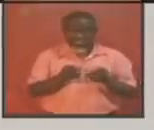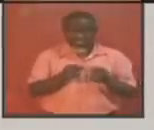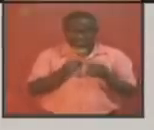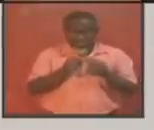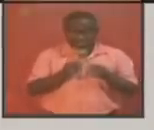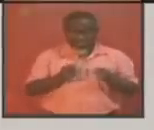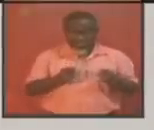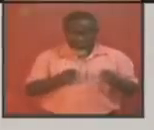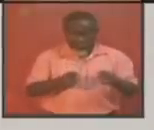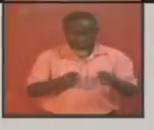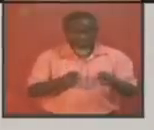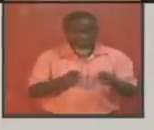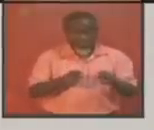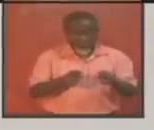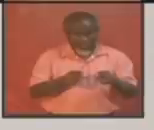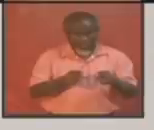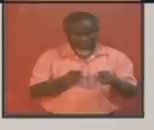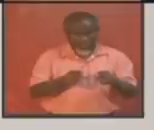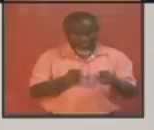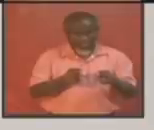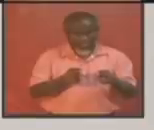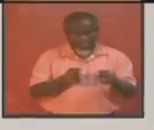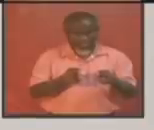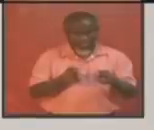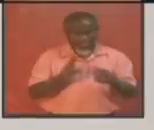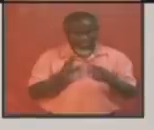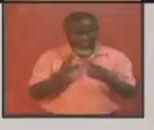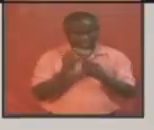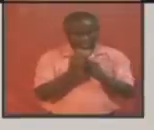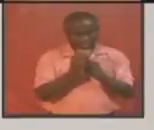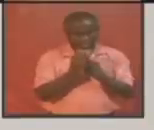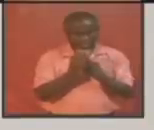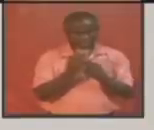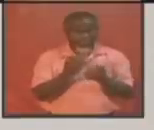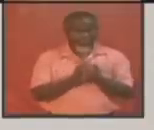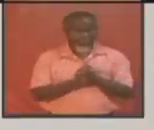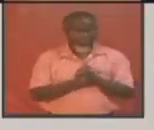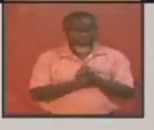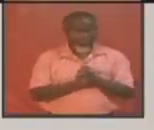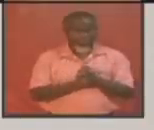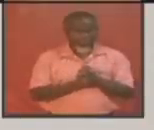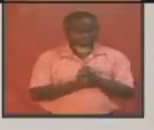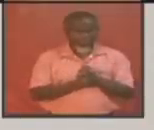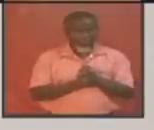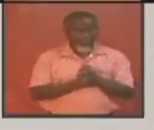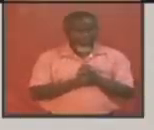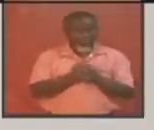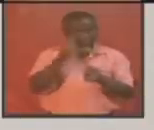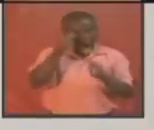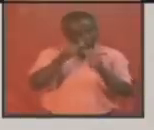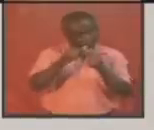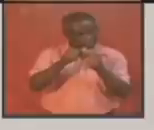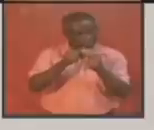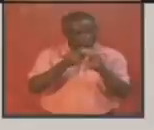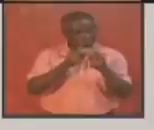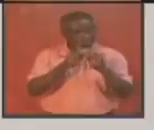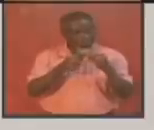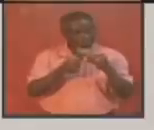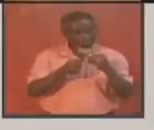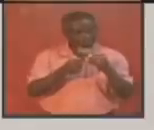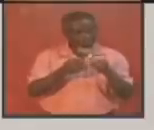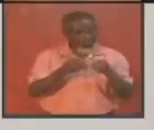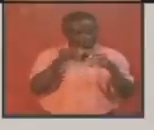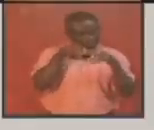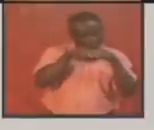In terms of our guidelines for places of worship, what we speak to is an occupancy within those facilities of 50% or